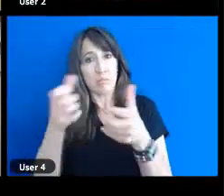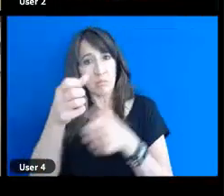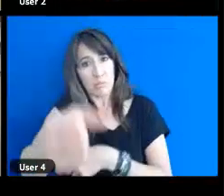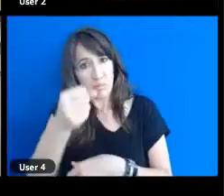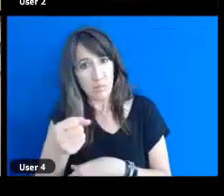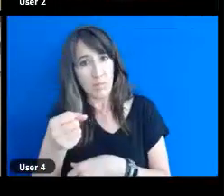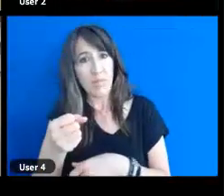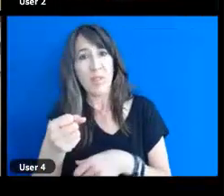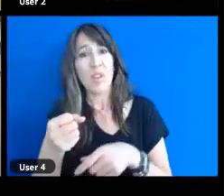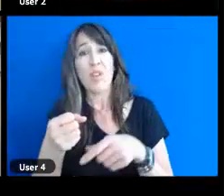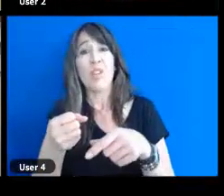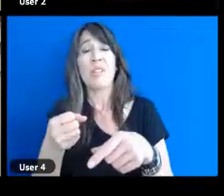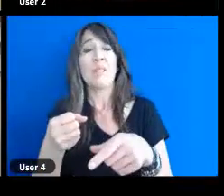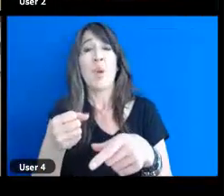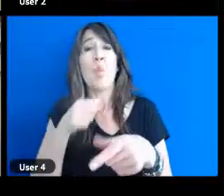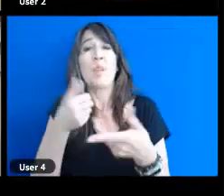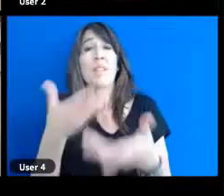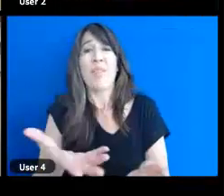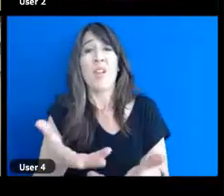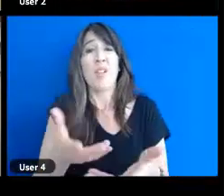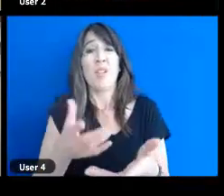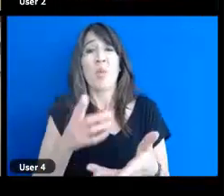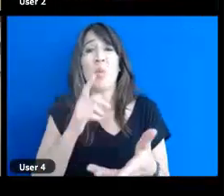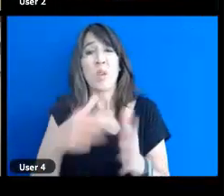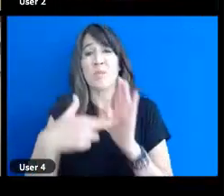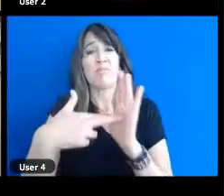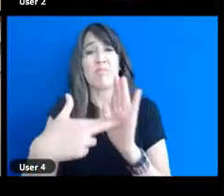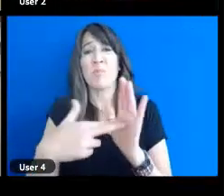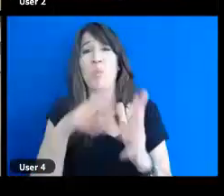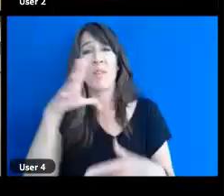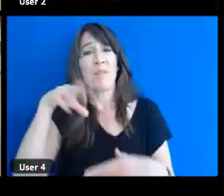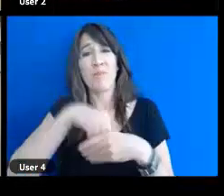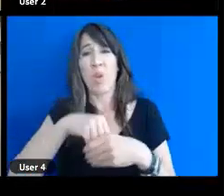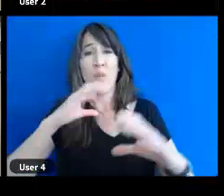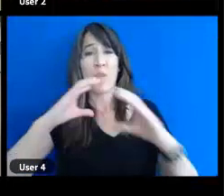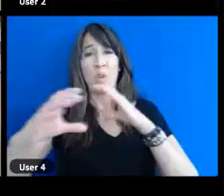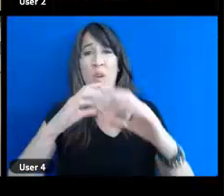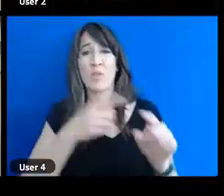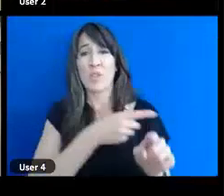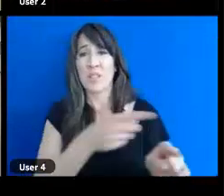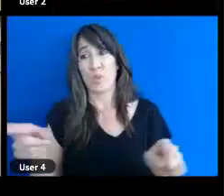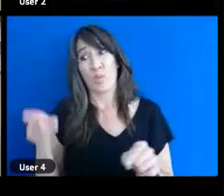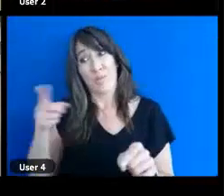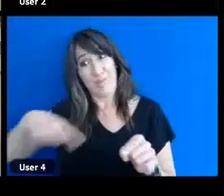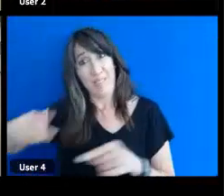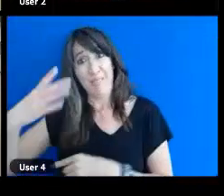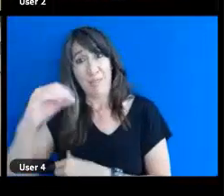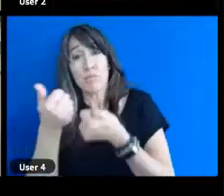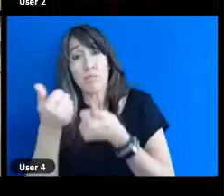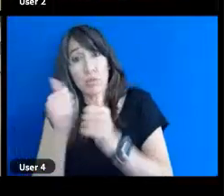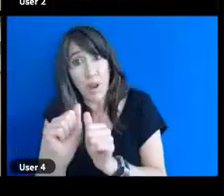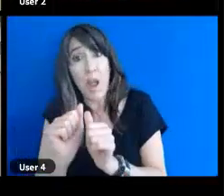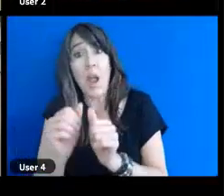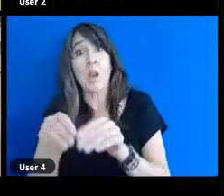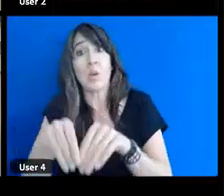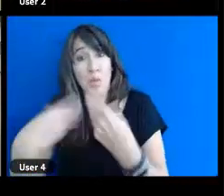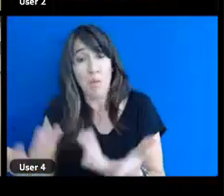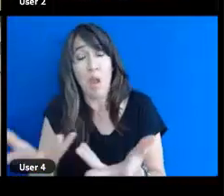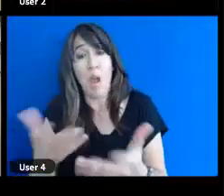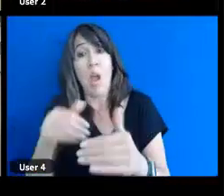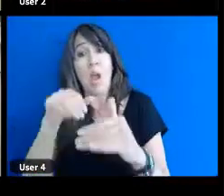hiring. And unfortunately, the person ended up leaving because they hadn't been engaged in a